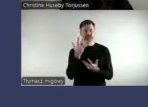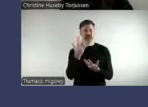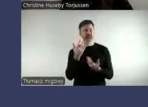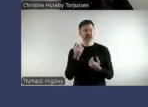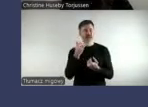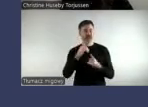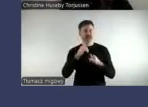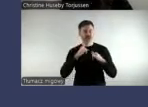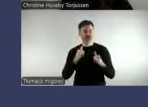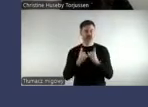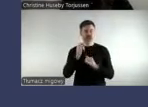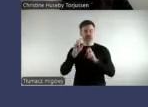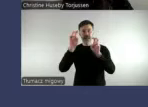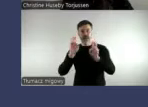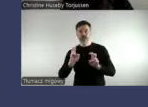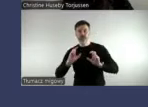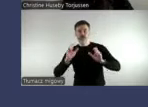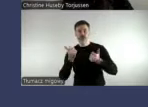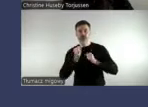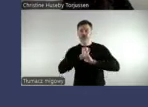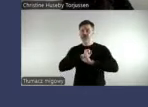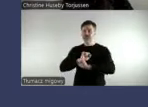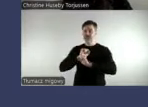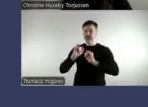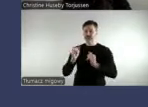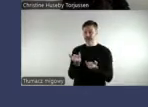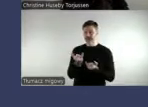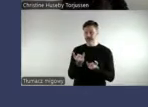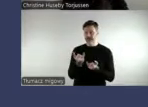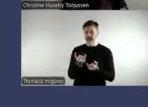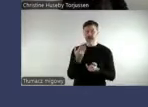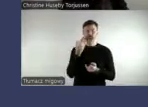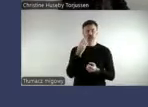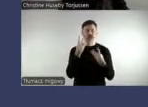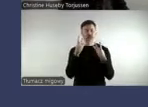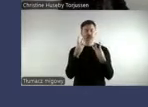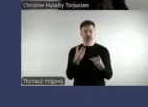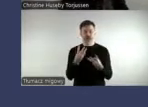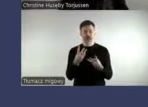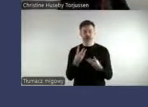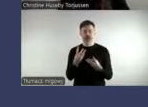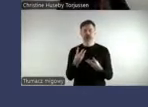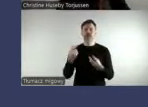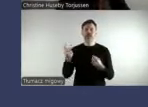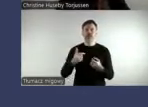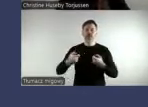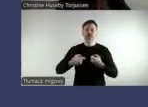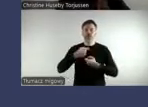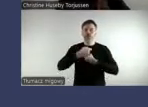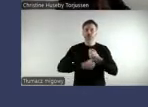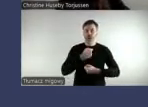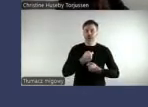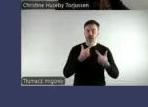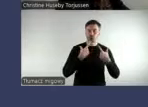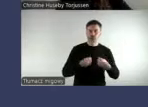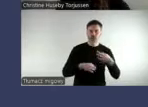civil military cooperation is also very important on the regional and the local level. And the 3 Home Guard districts are